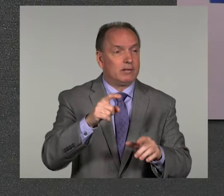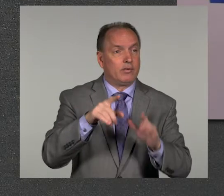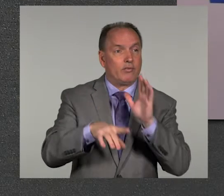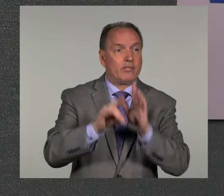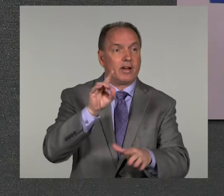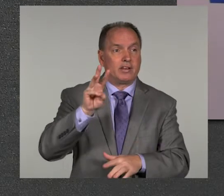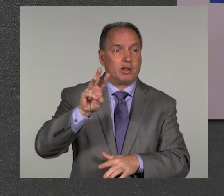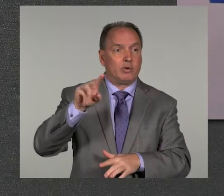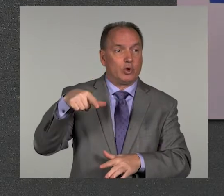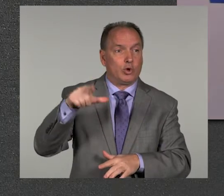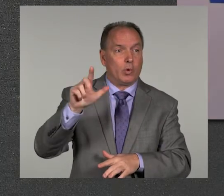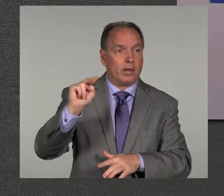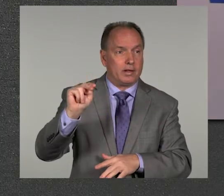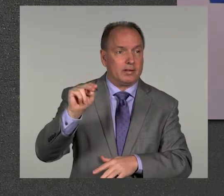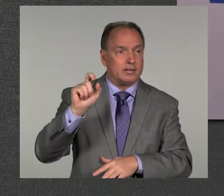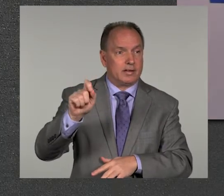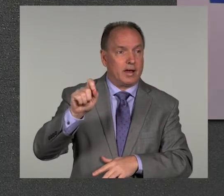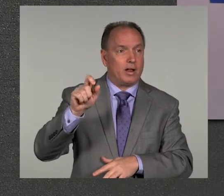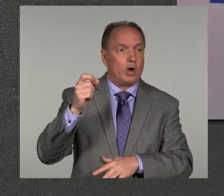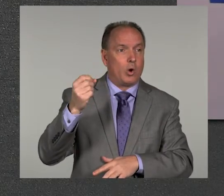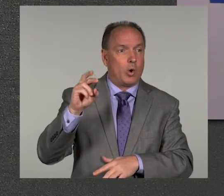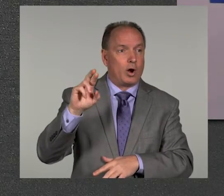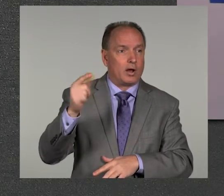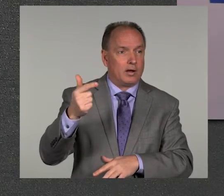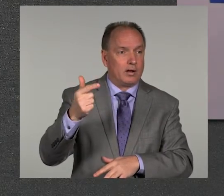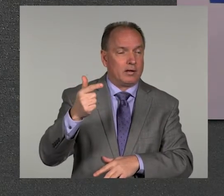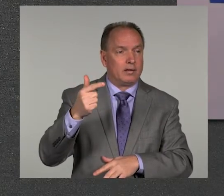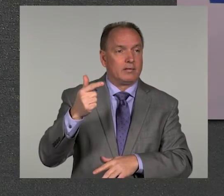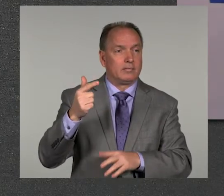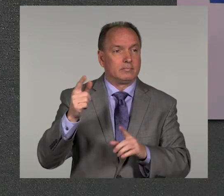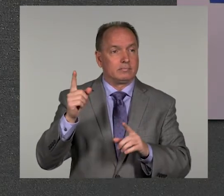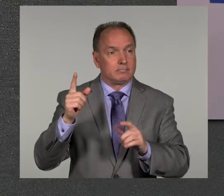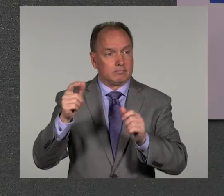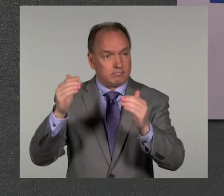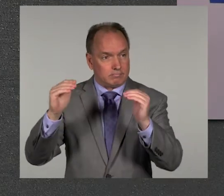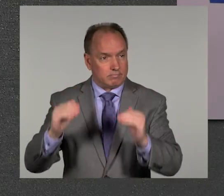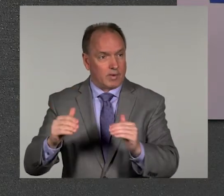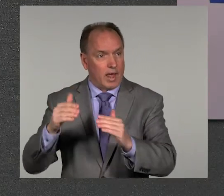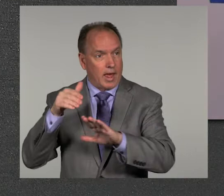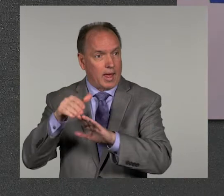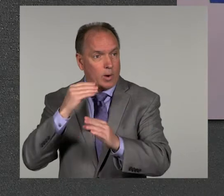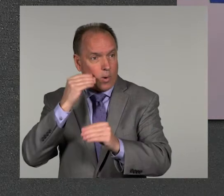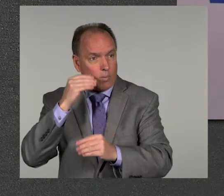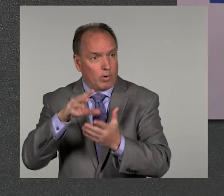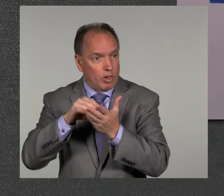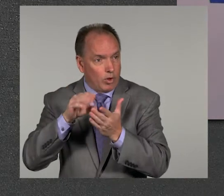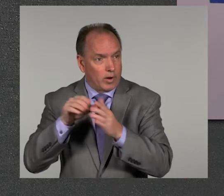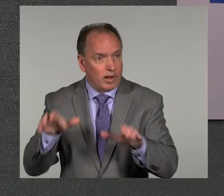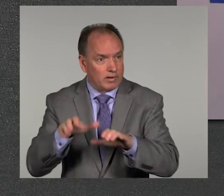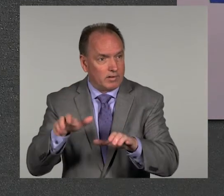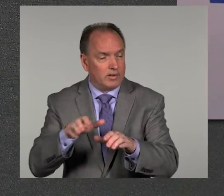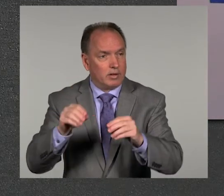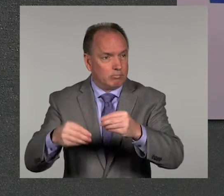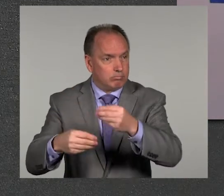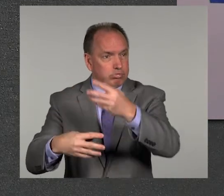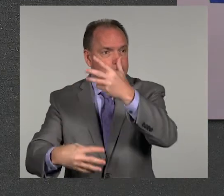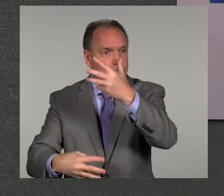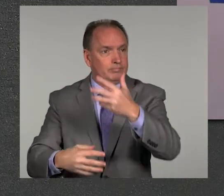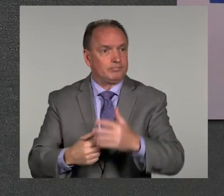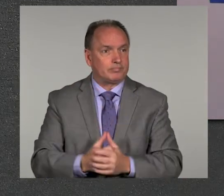go to WQLN.org and go to our at-home learning activity page, and the activity and the directions will come